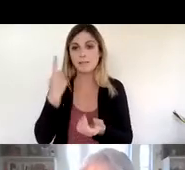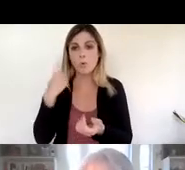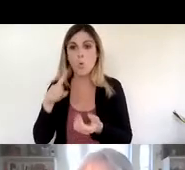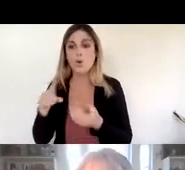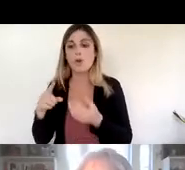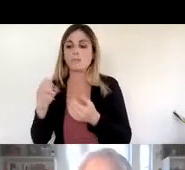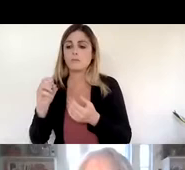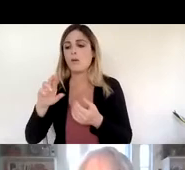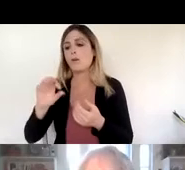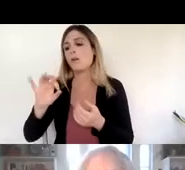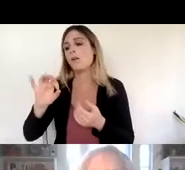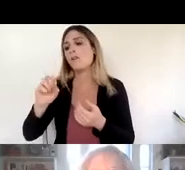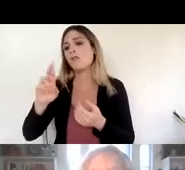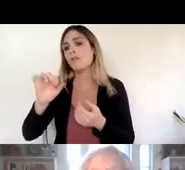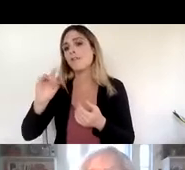a better choice.